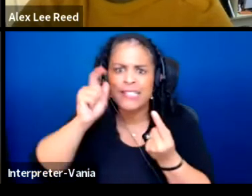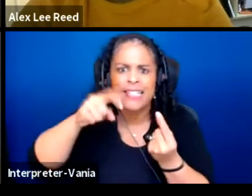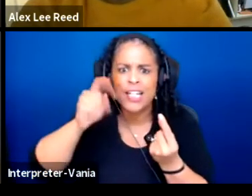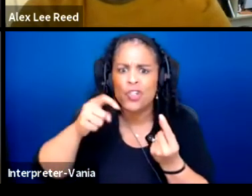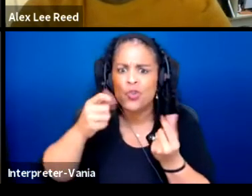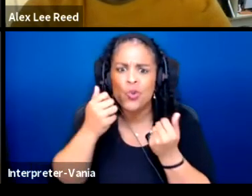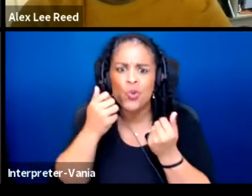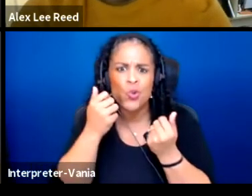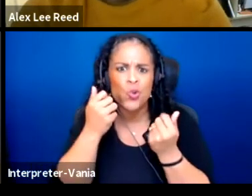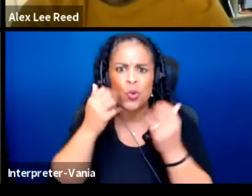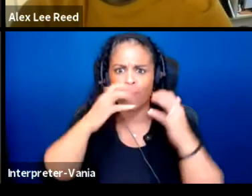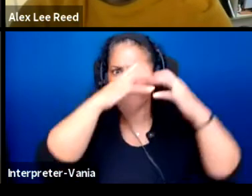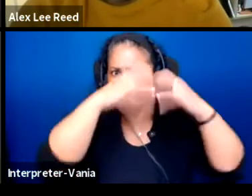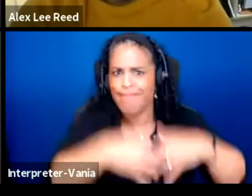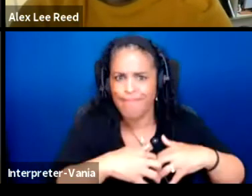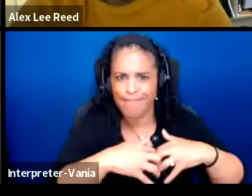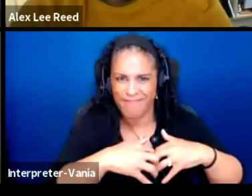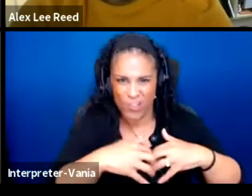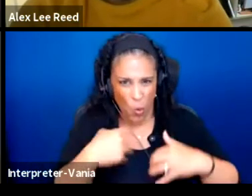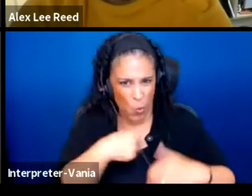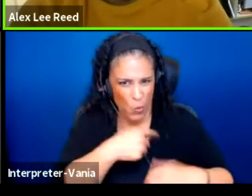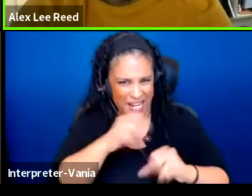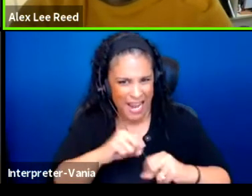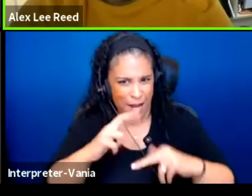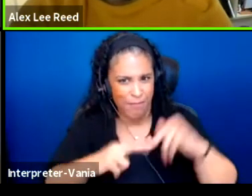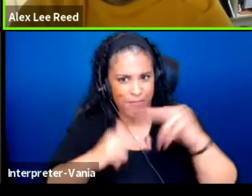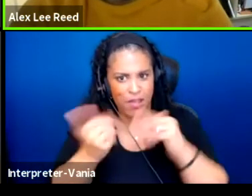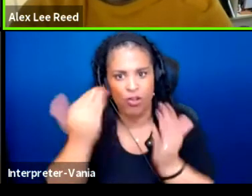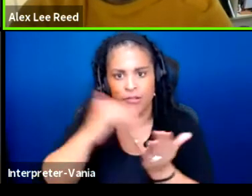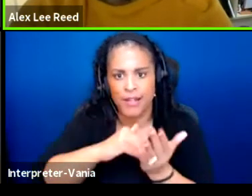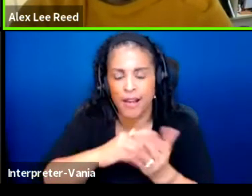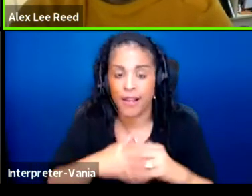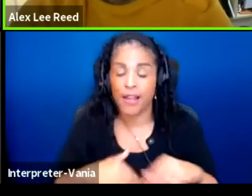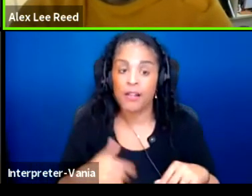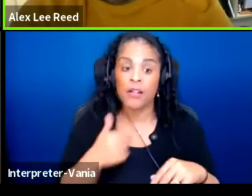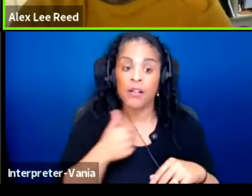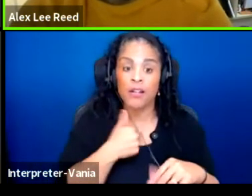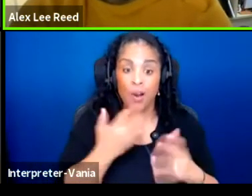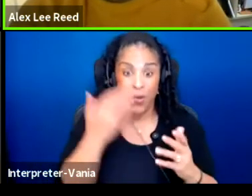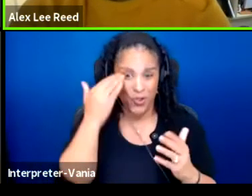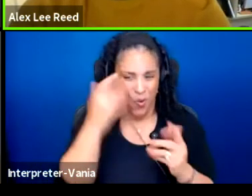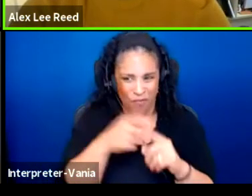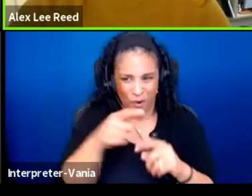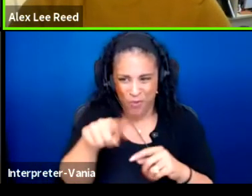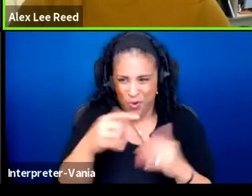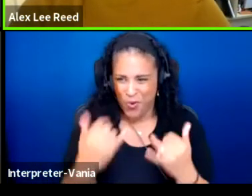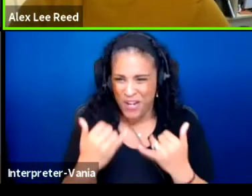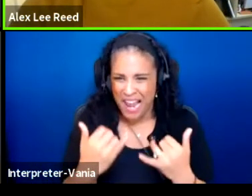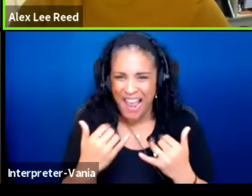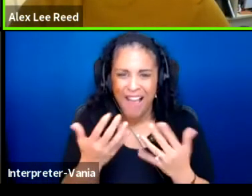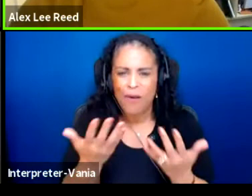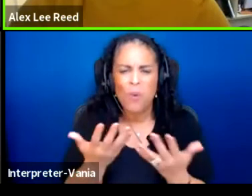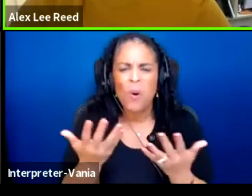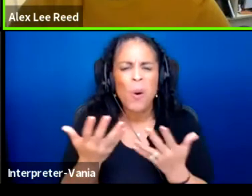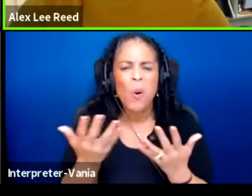down in order to build up. But what I want to know from all of you right now is